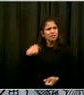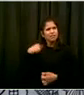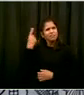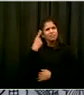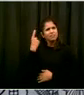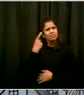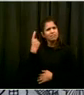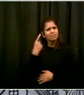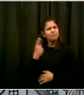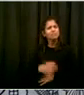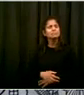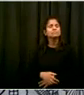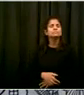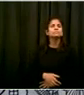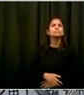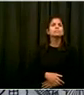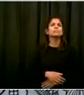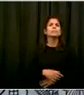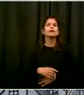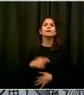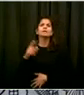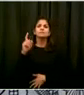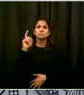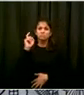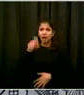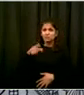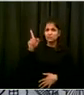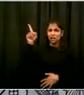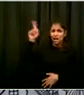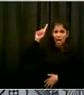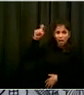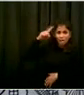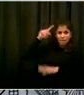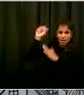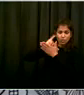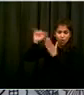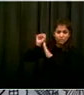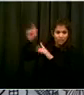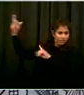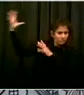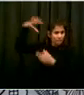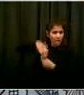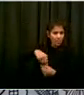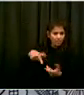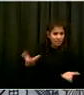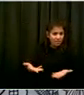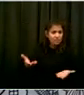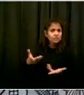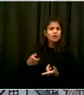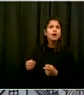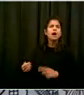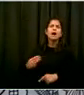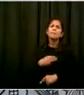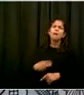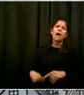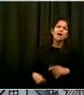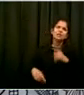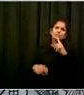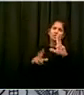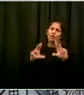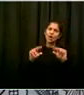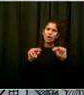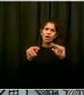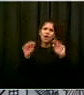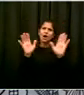the finest, strongest police force in the United States of America. They can enforce on this situation. They've dealt with much,